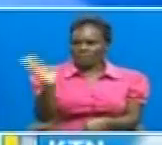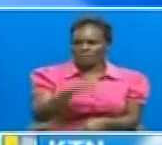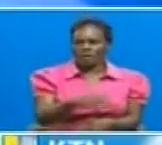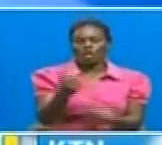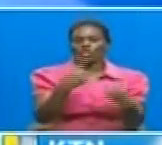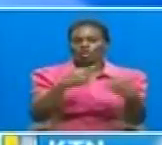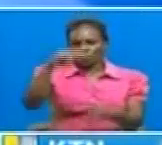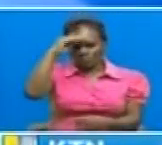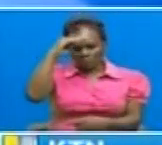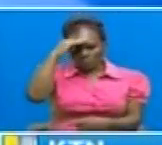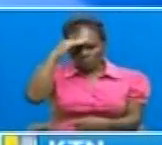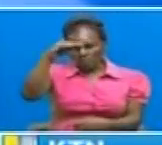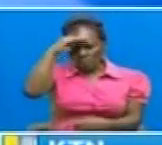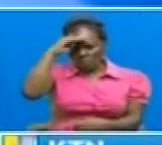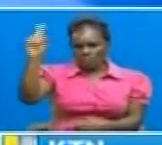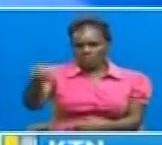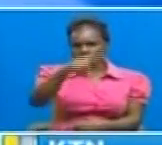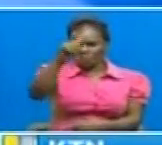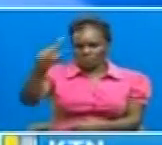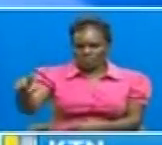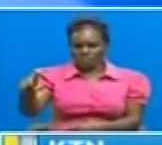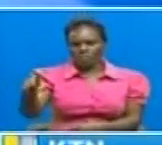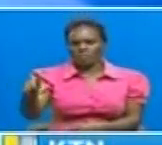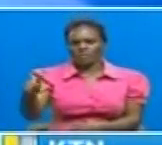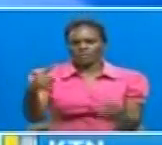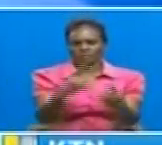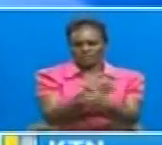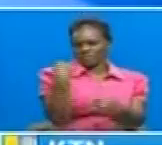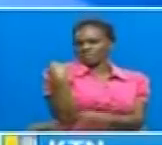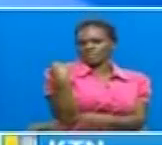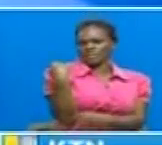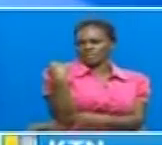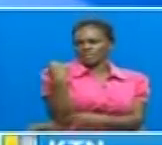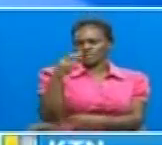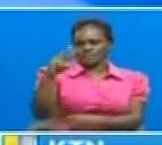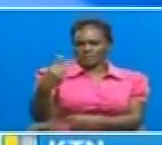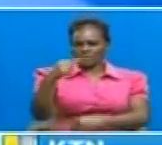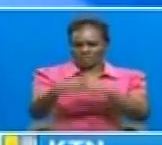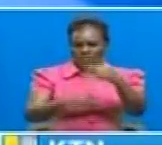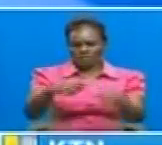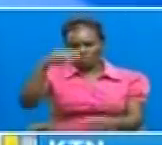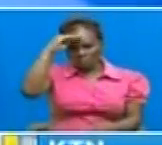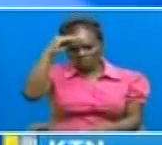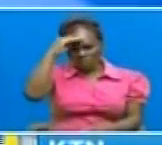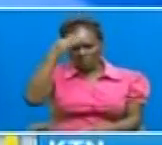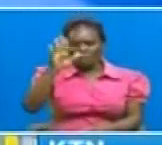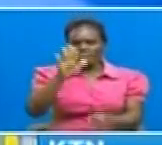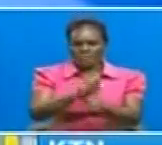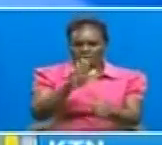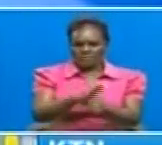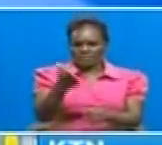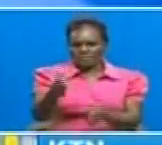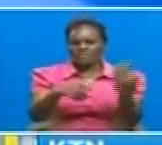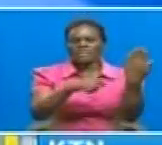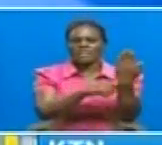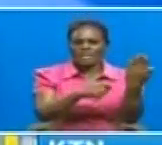And speaking of alcohol, illicit alcohol, killer brews, toxic brews, and most recently, second generation alcohol. Well, for many of us, these are